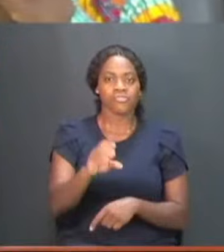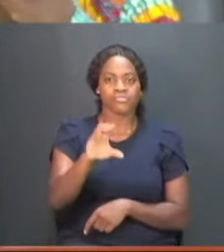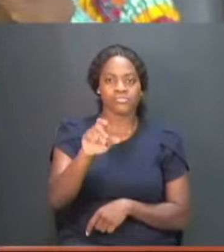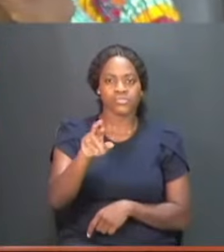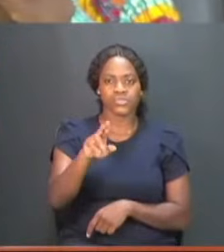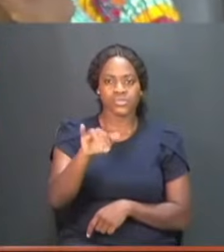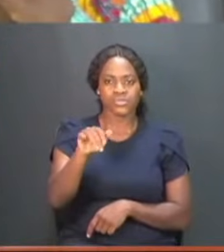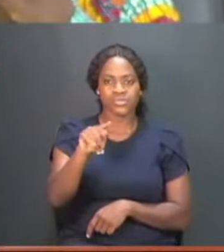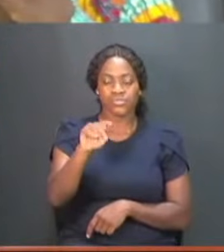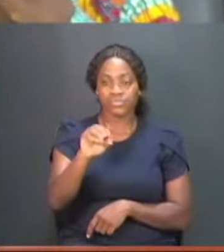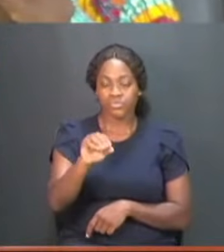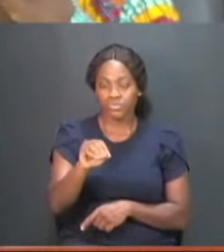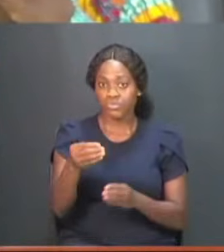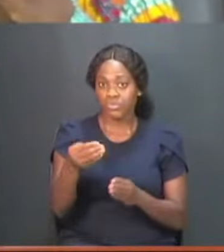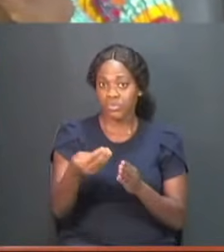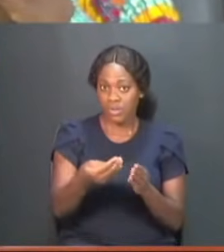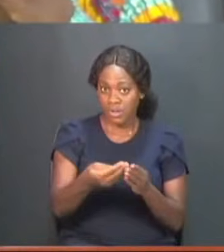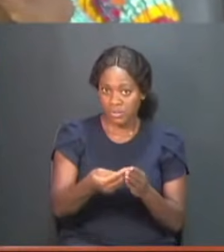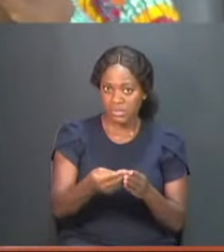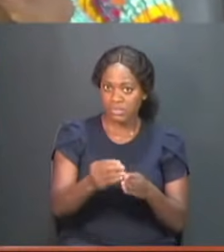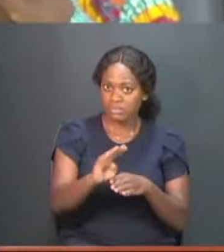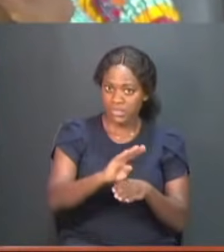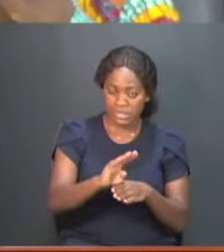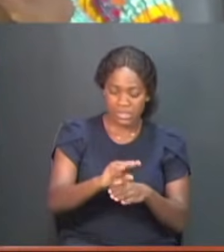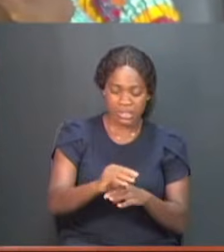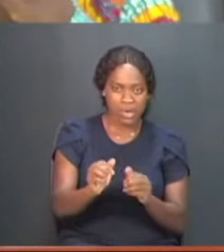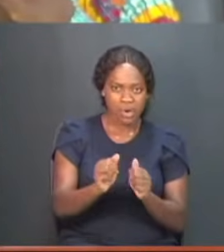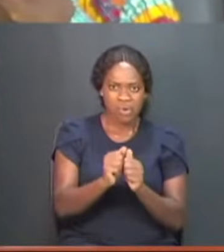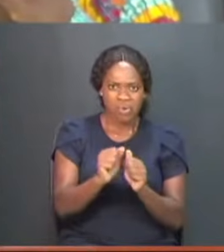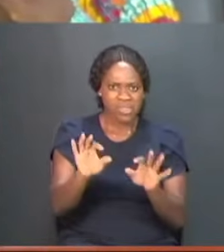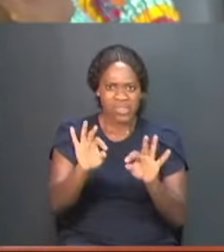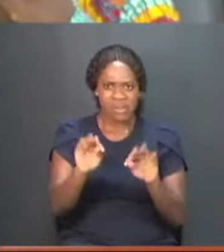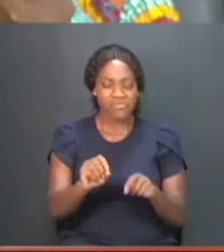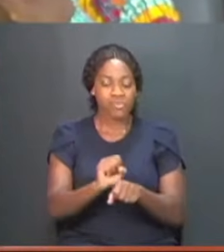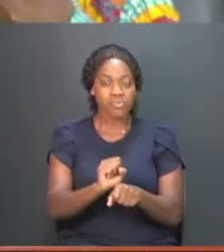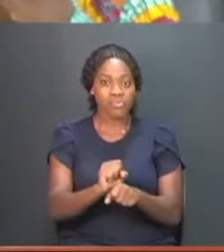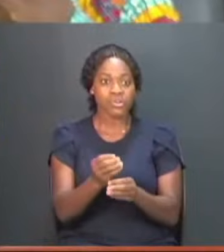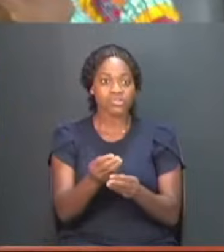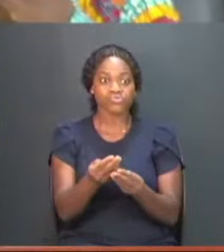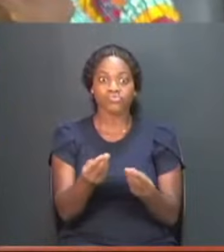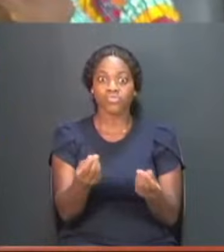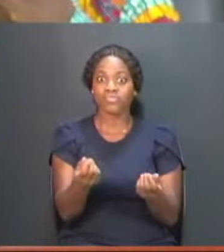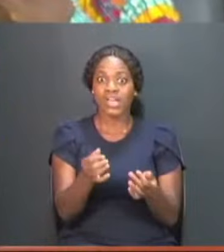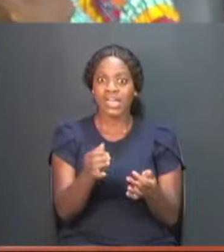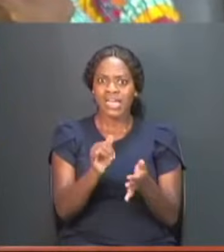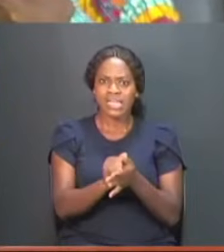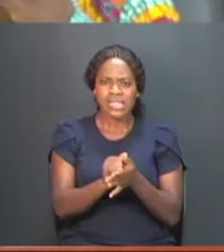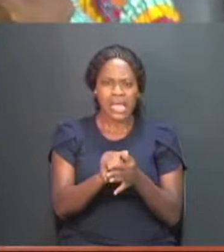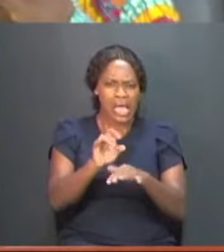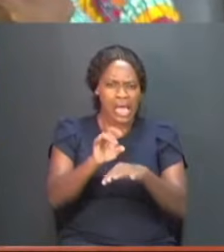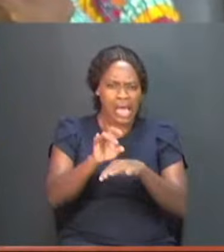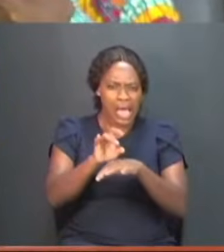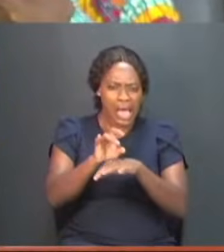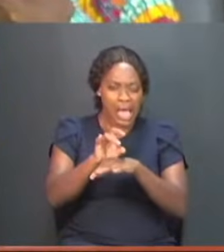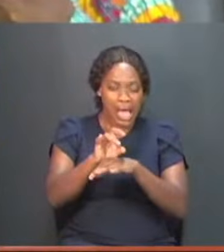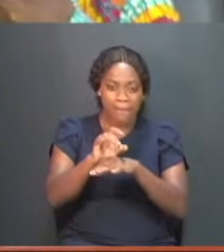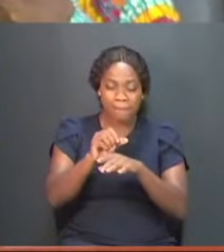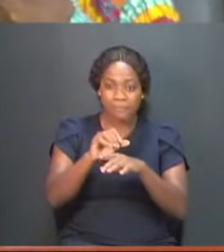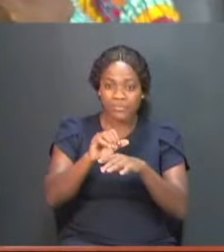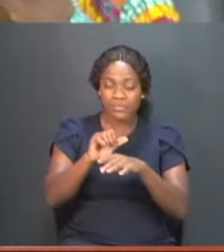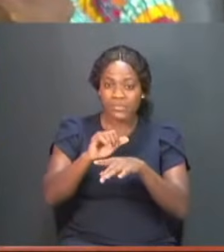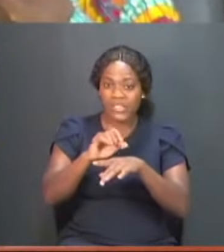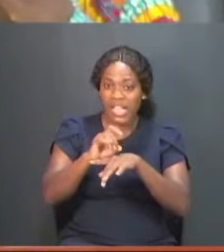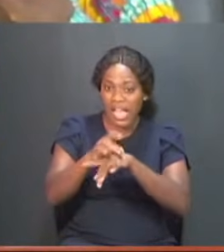transaction. And without any legal framework to address that, it's a great risk for the country. And I think that, Mr.